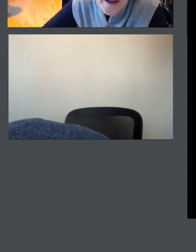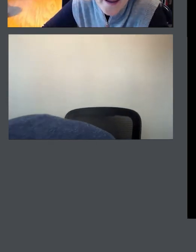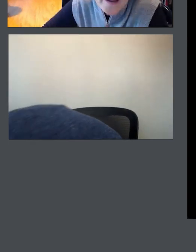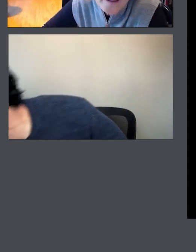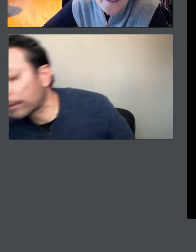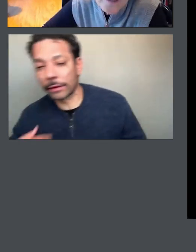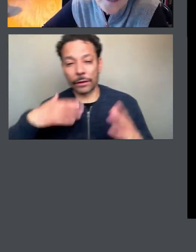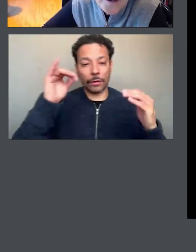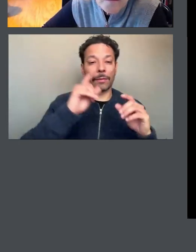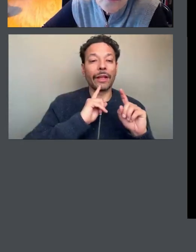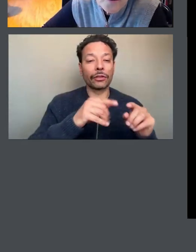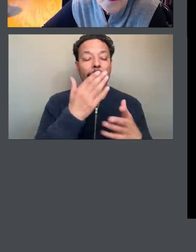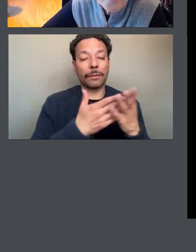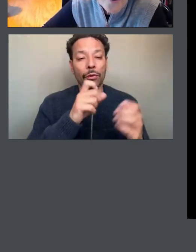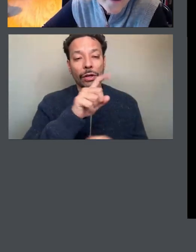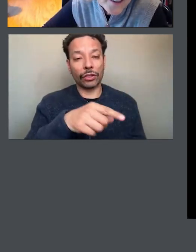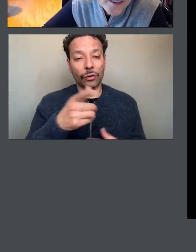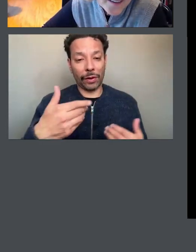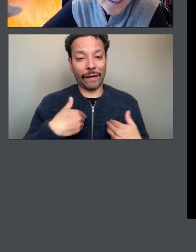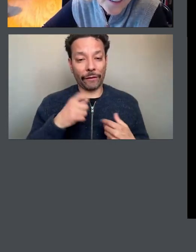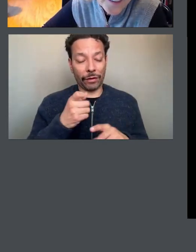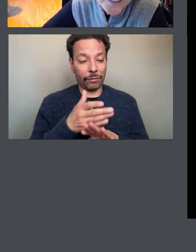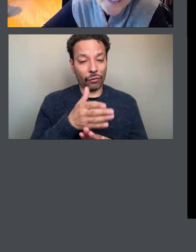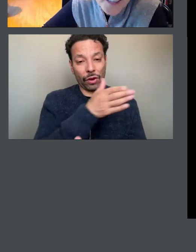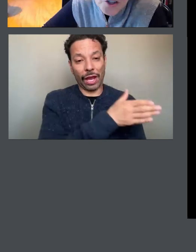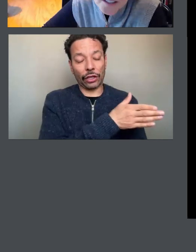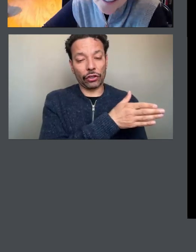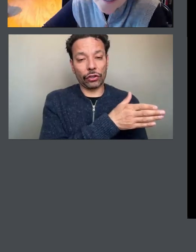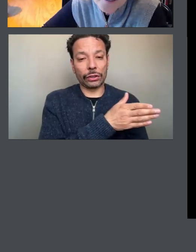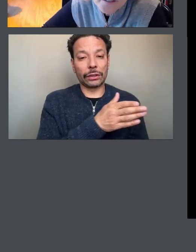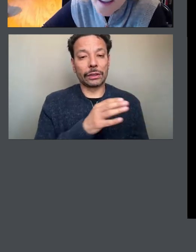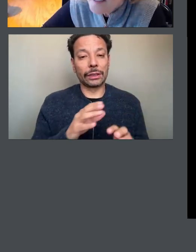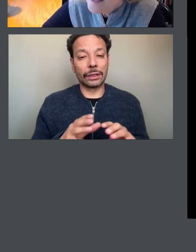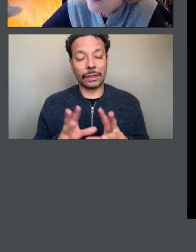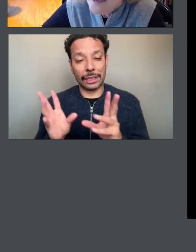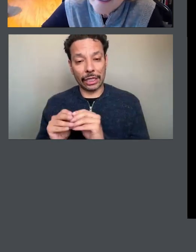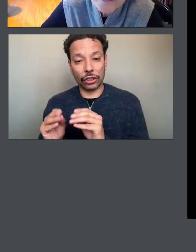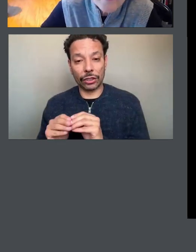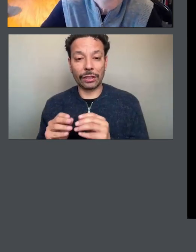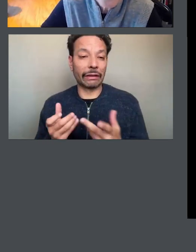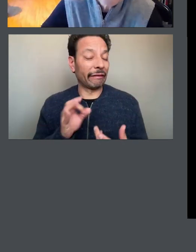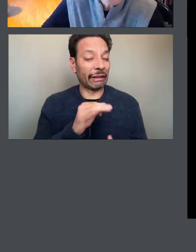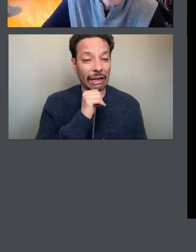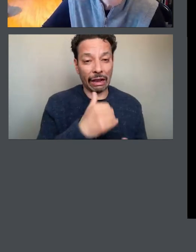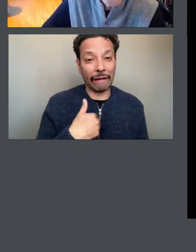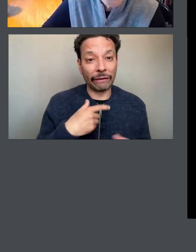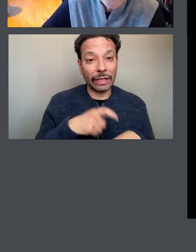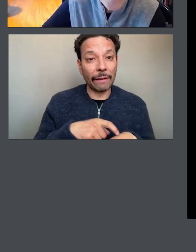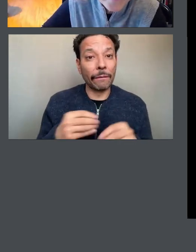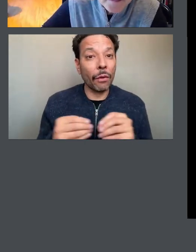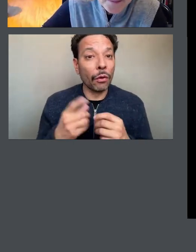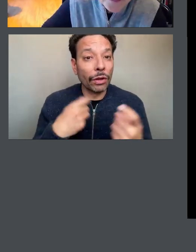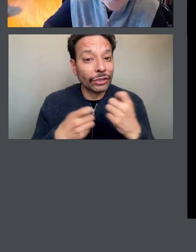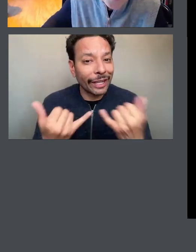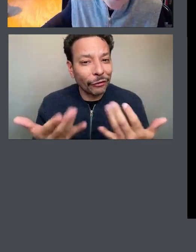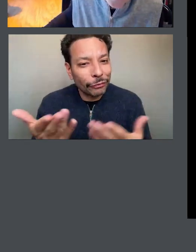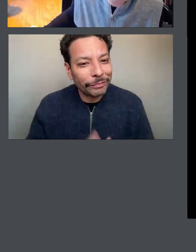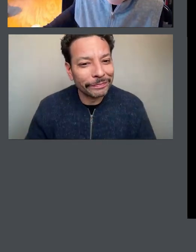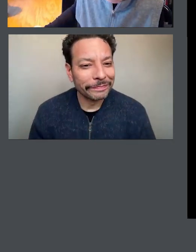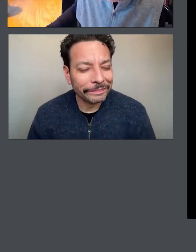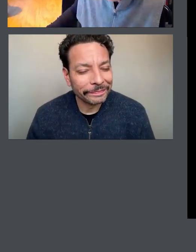you had from the prior session. And if not, then we have time for more questions now.